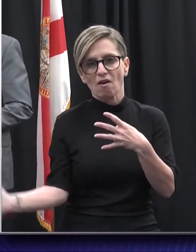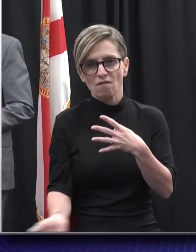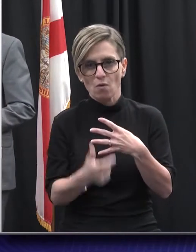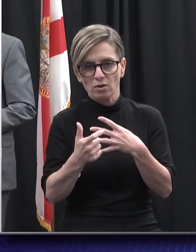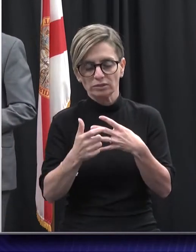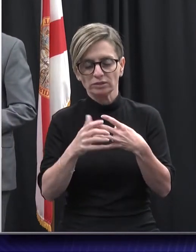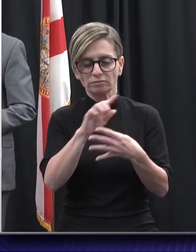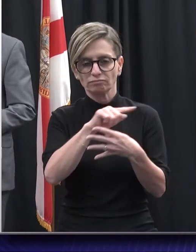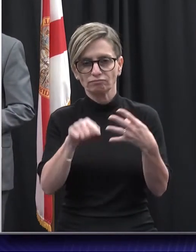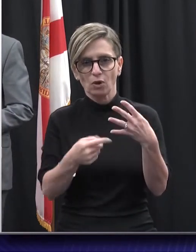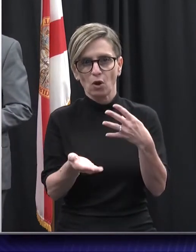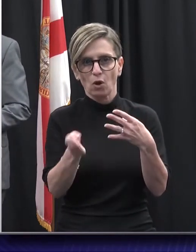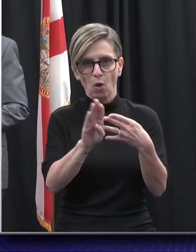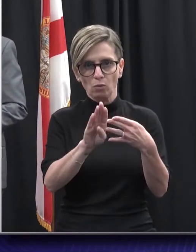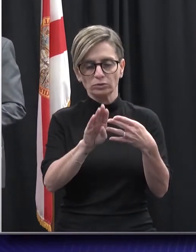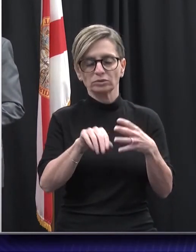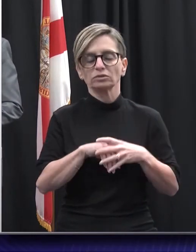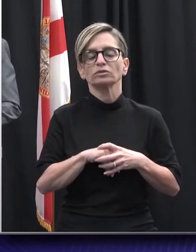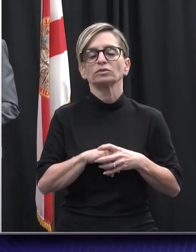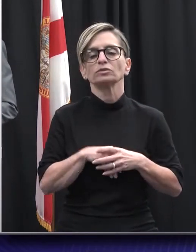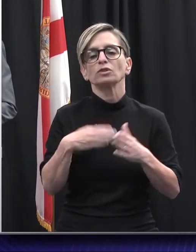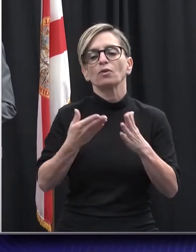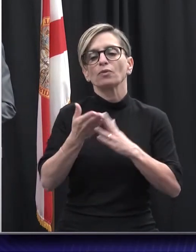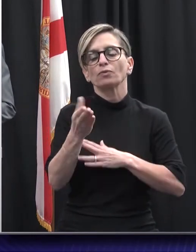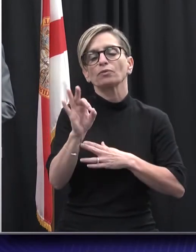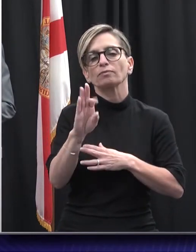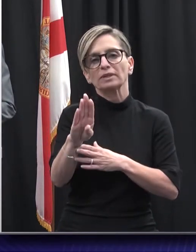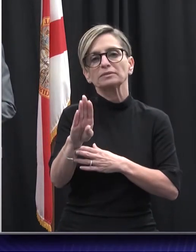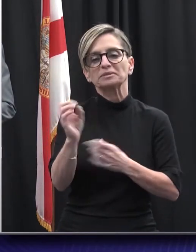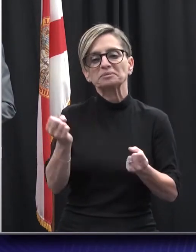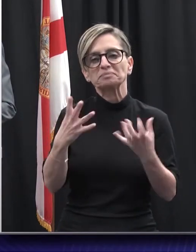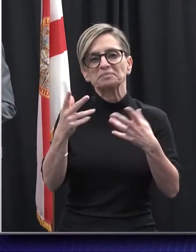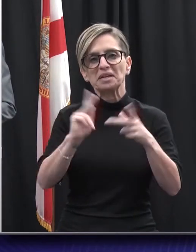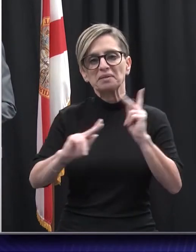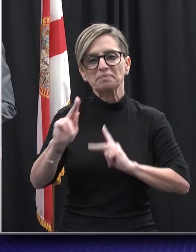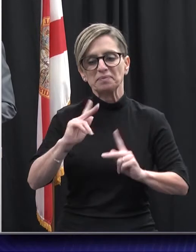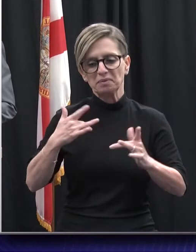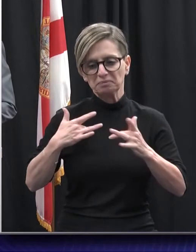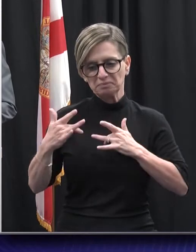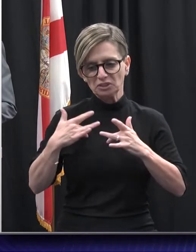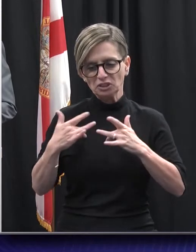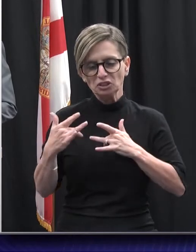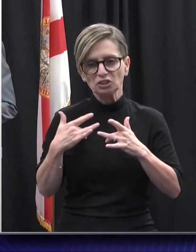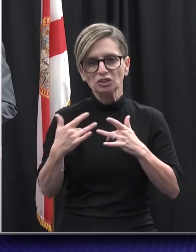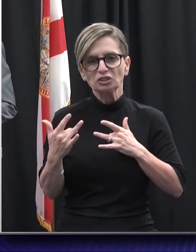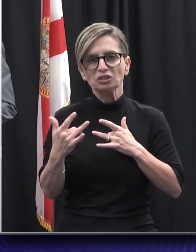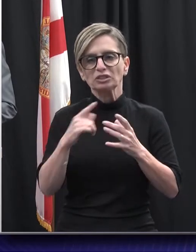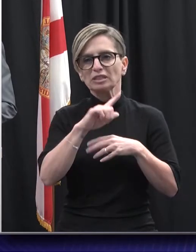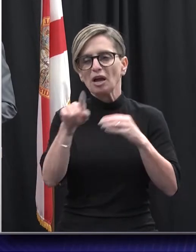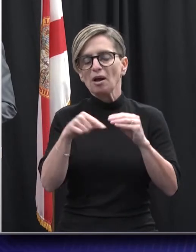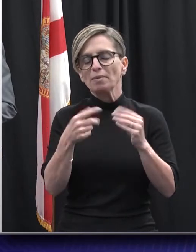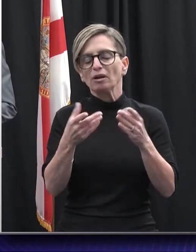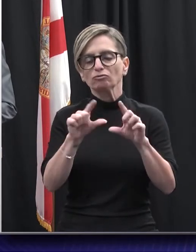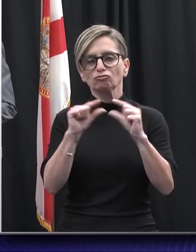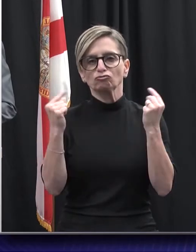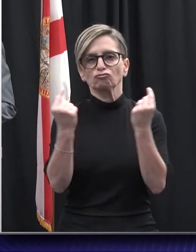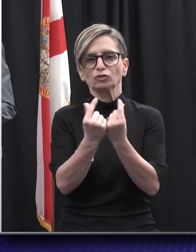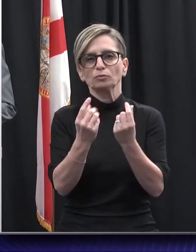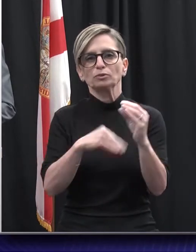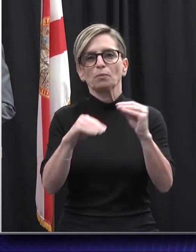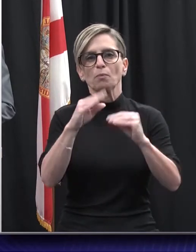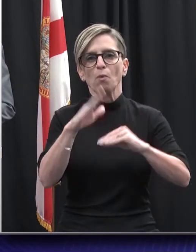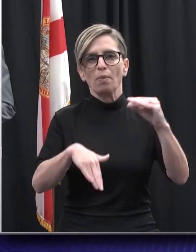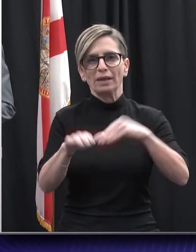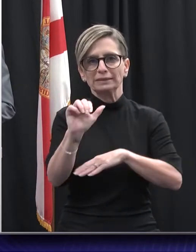comments through social media expressing concern about gatherings that appear to be larger than 10. We